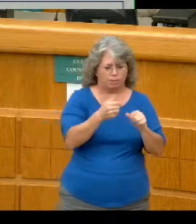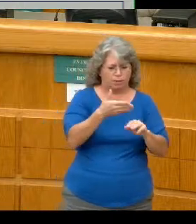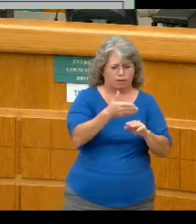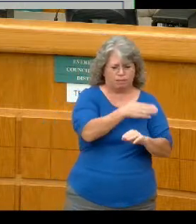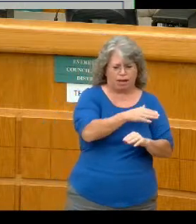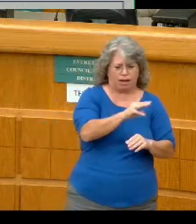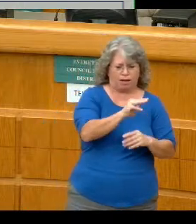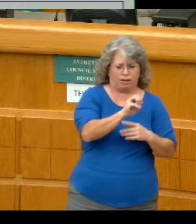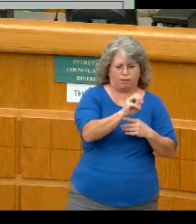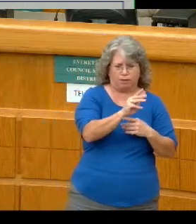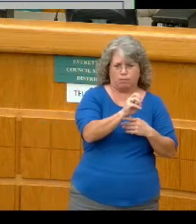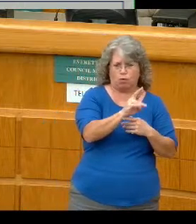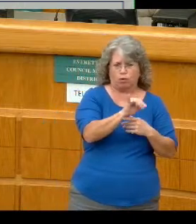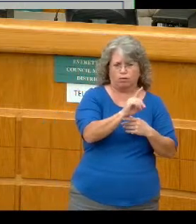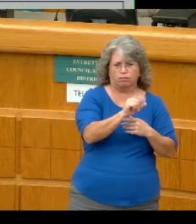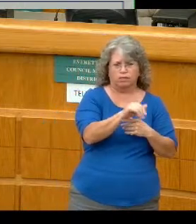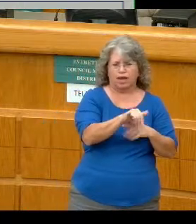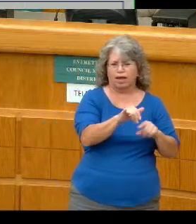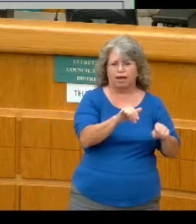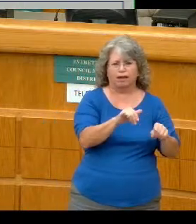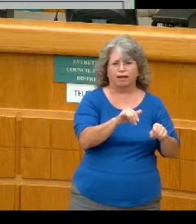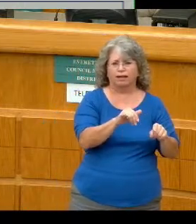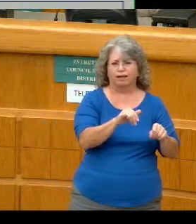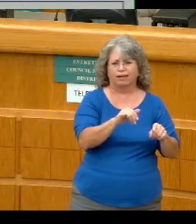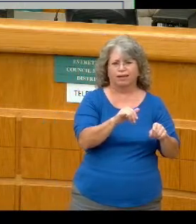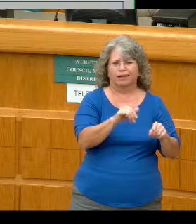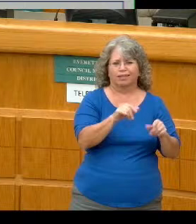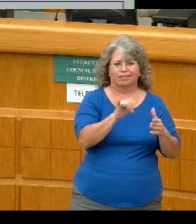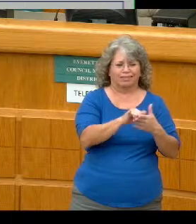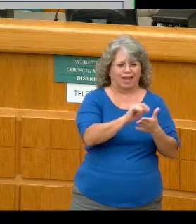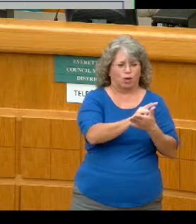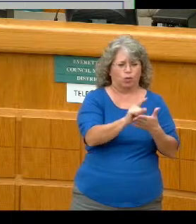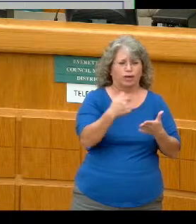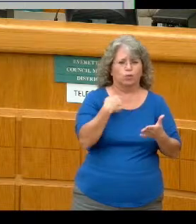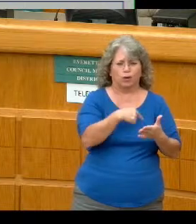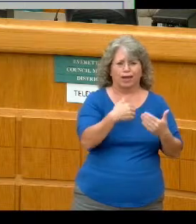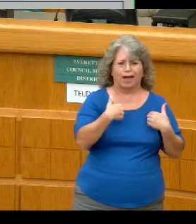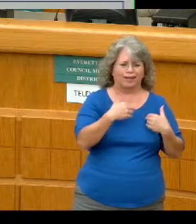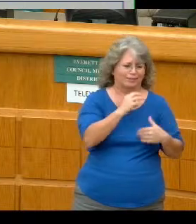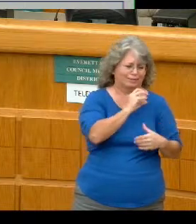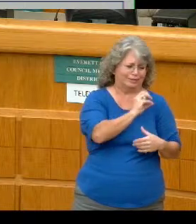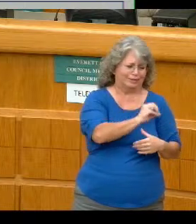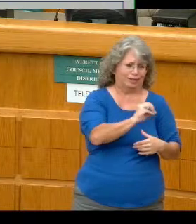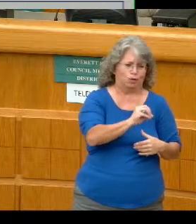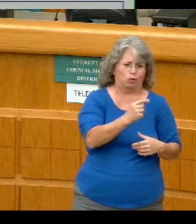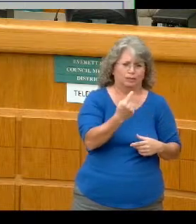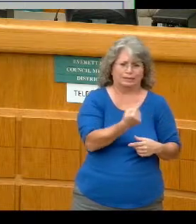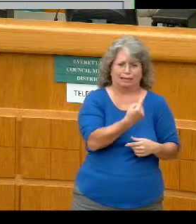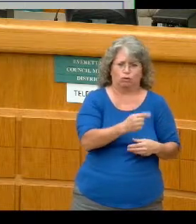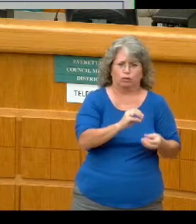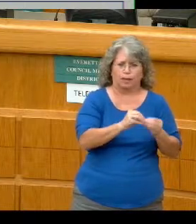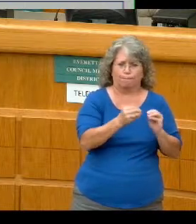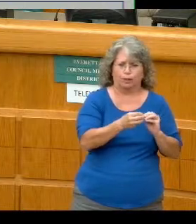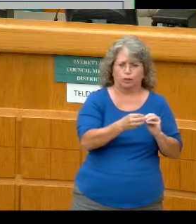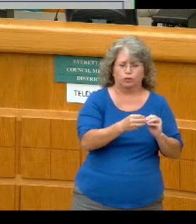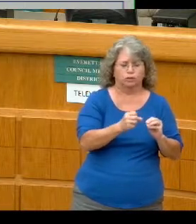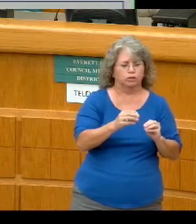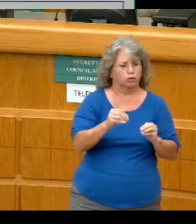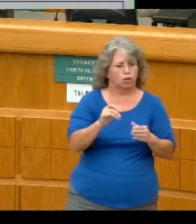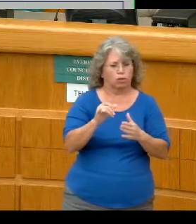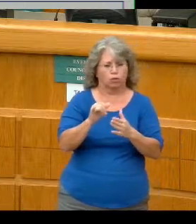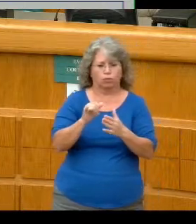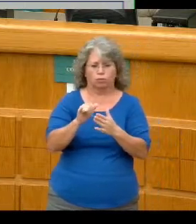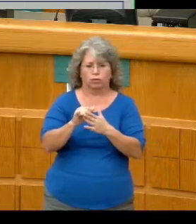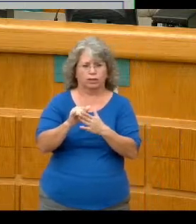it was very rare to have double-digit number of cases any one day, and we even had a 0 in that week leading up to Memorial Day. So